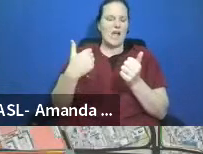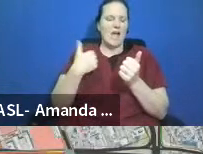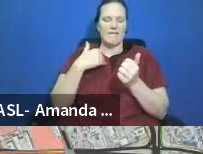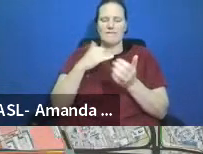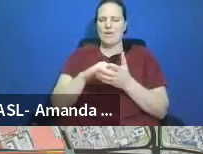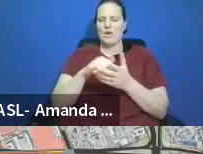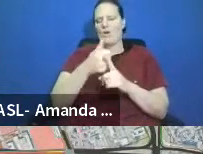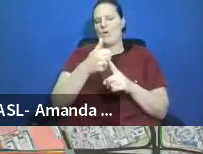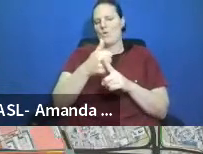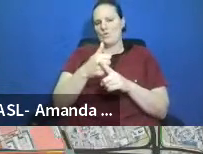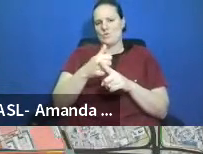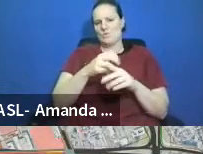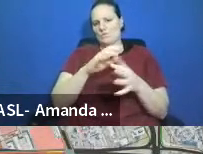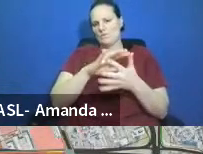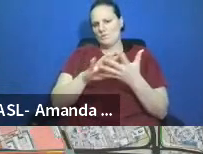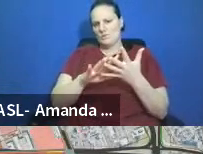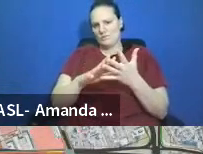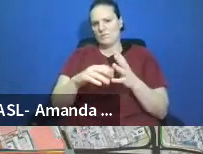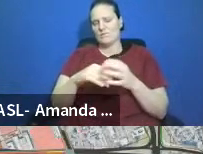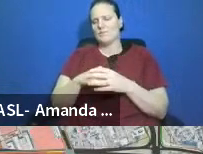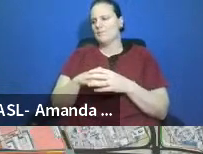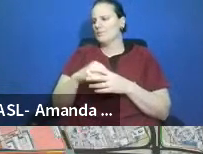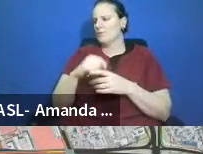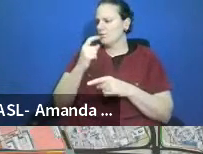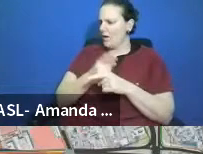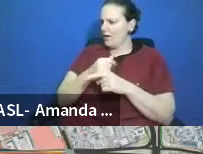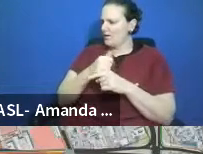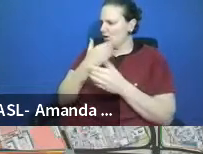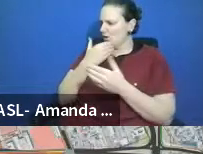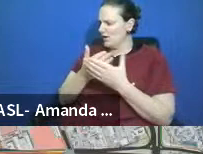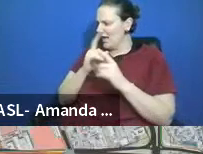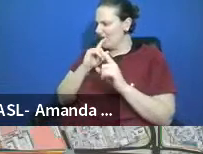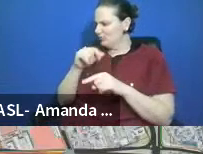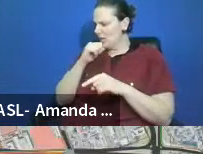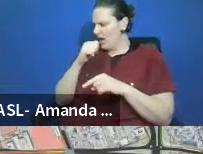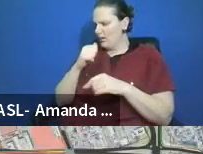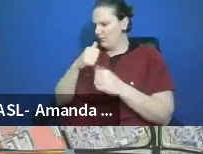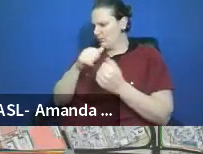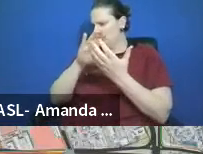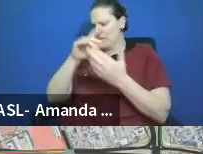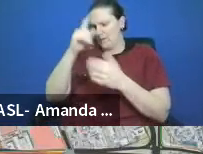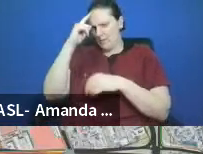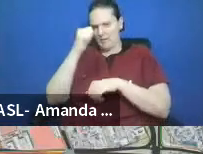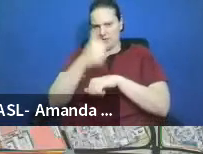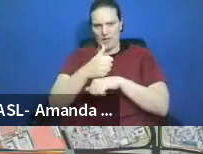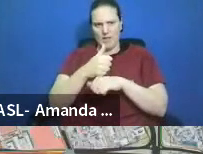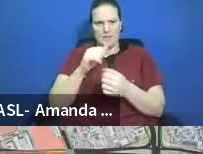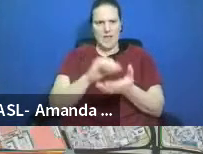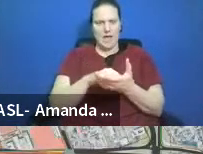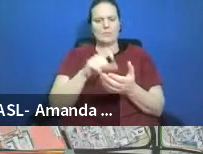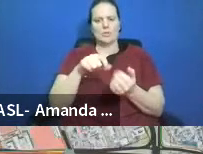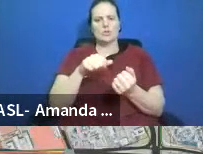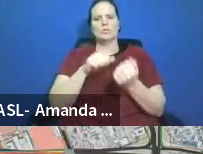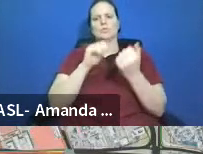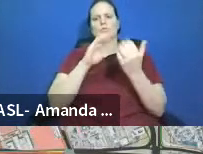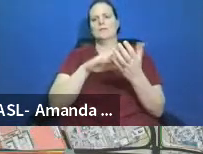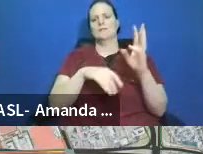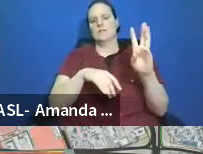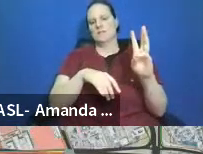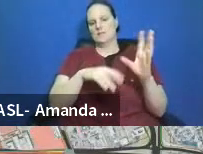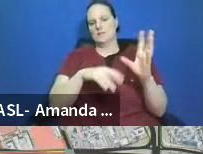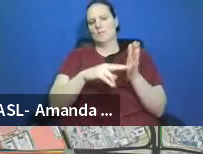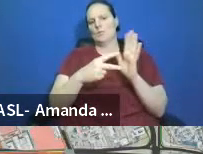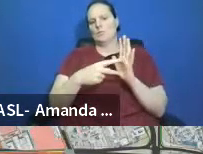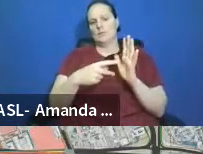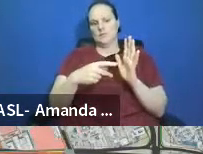yeah, that's a good answer, Casey. I think, yeah, we're not approaching it with that mindset. We're approaching it with the mindset of we need to address those 6 purpose and need